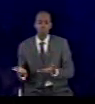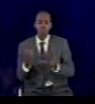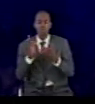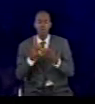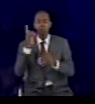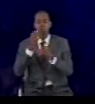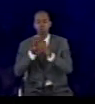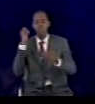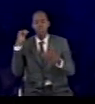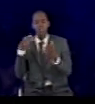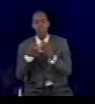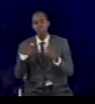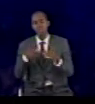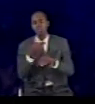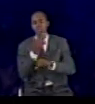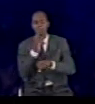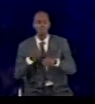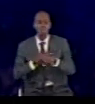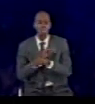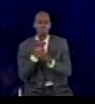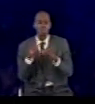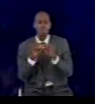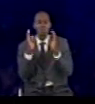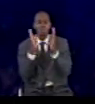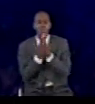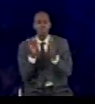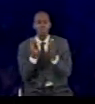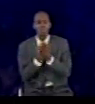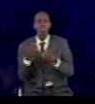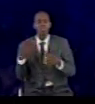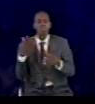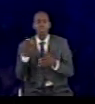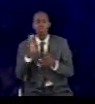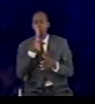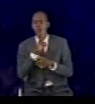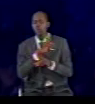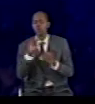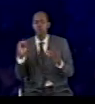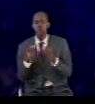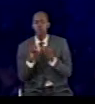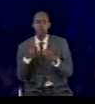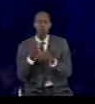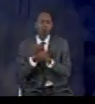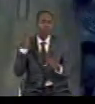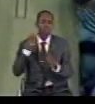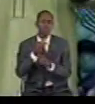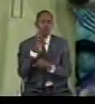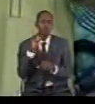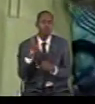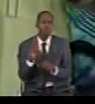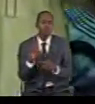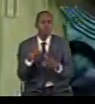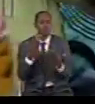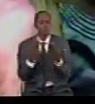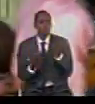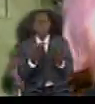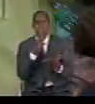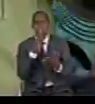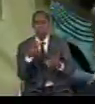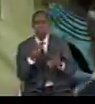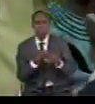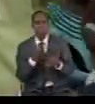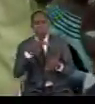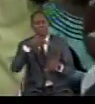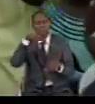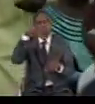prayer that lord let them not lift up their sword anymore whether it's in the balkan seas whether it's in northern europe